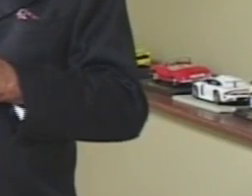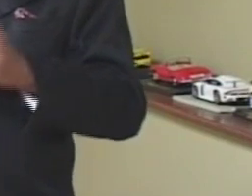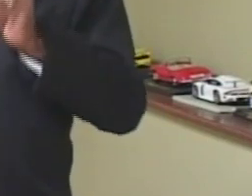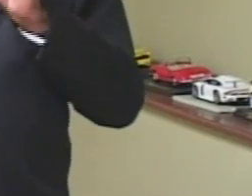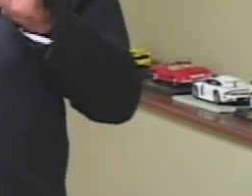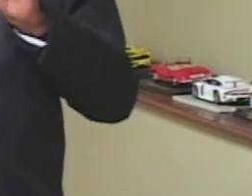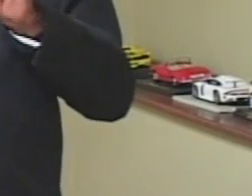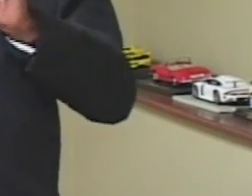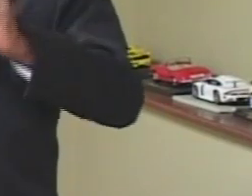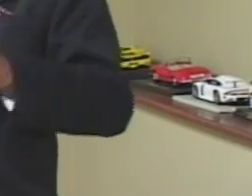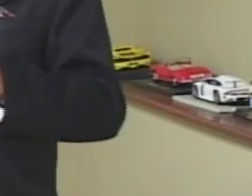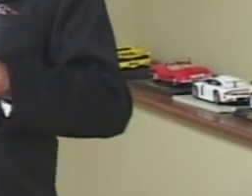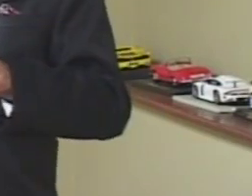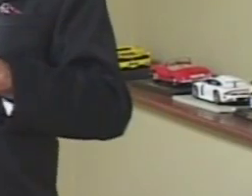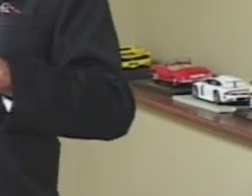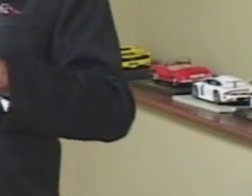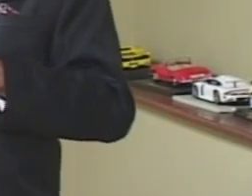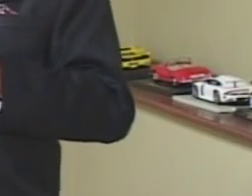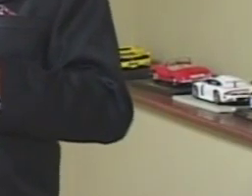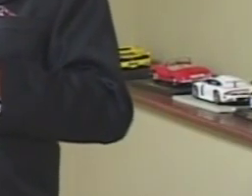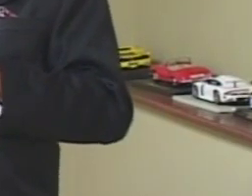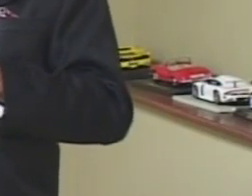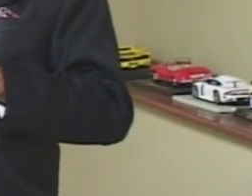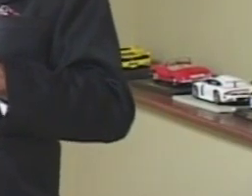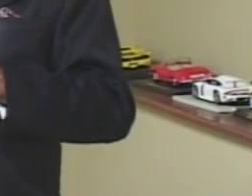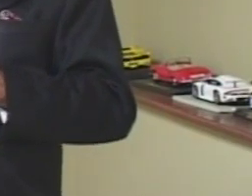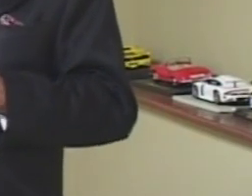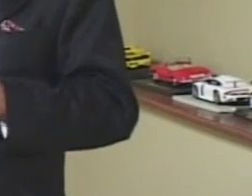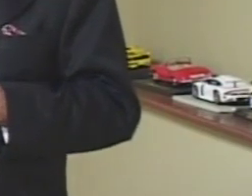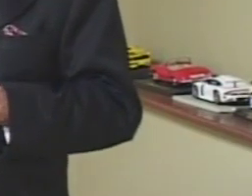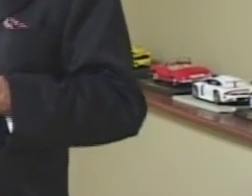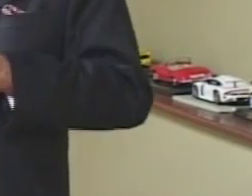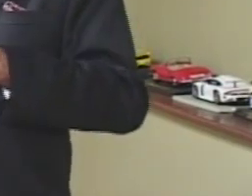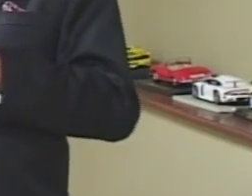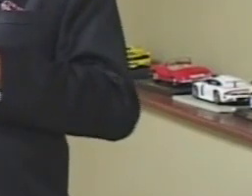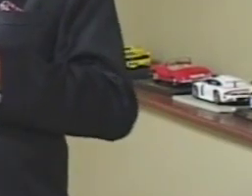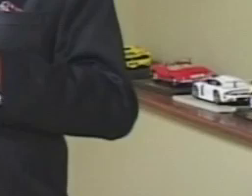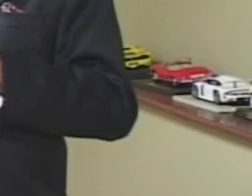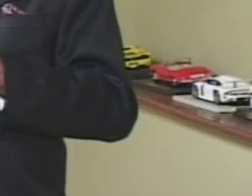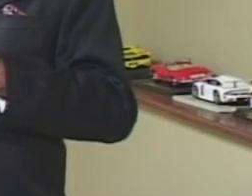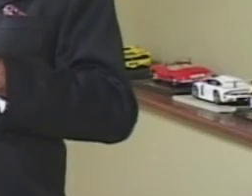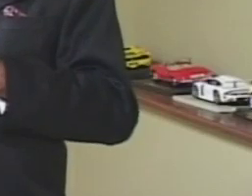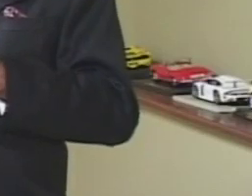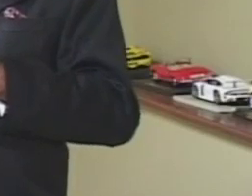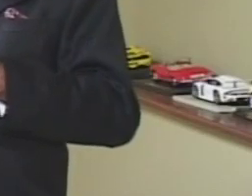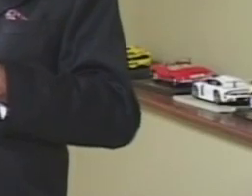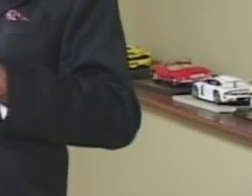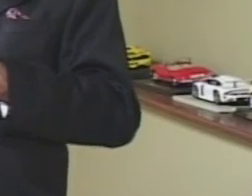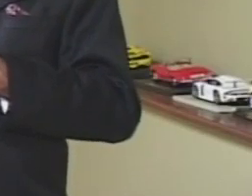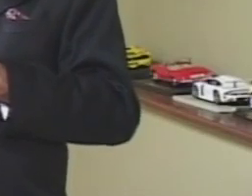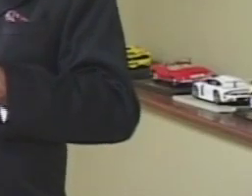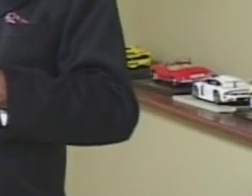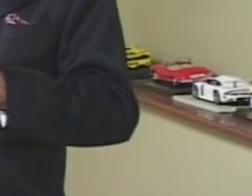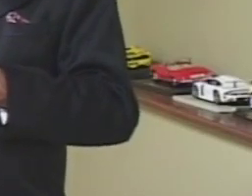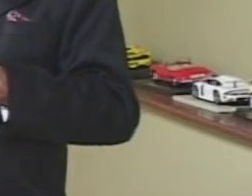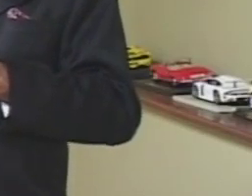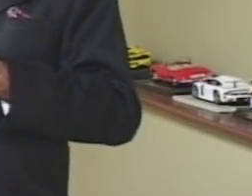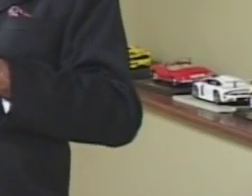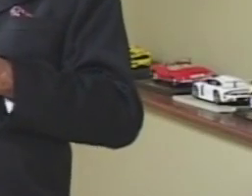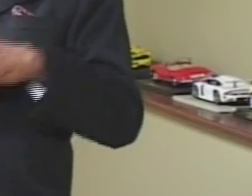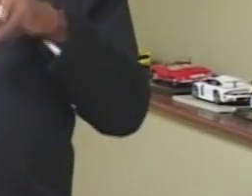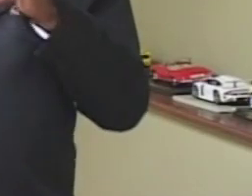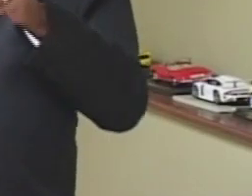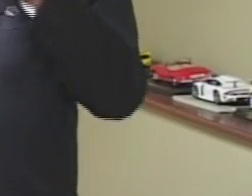heart to tell the people the importance of who they are. And they are the elect